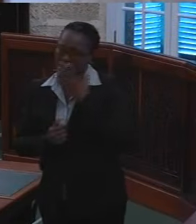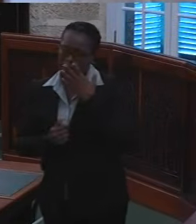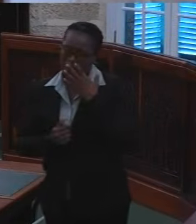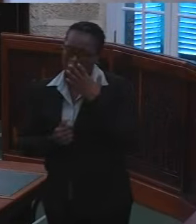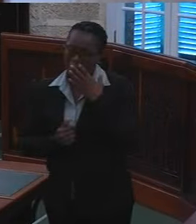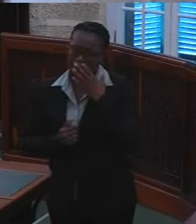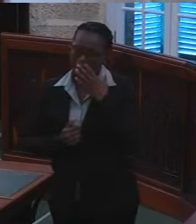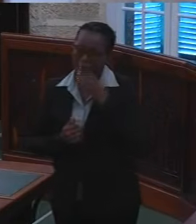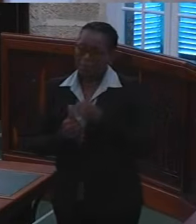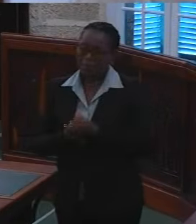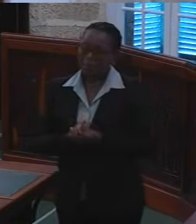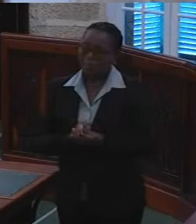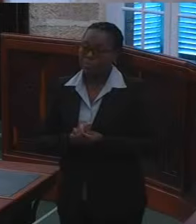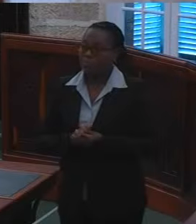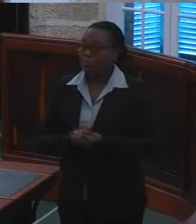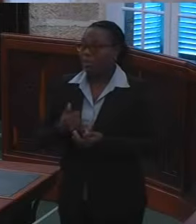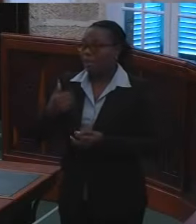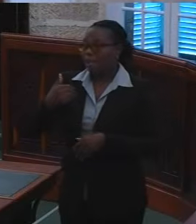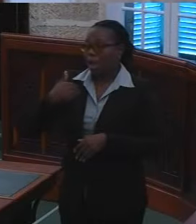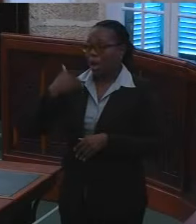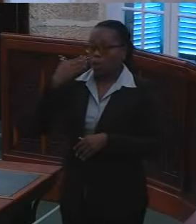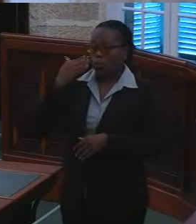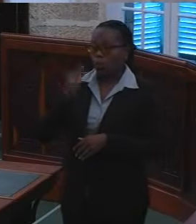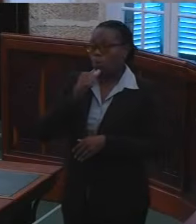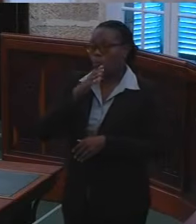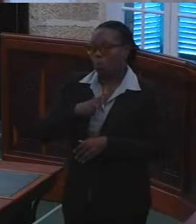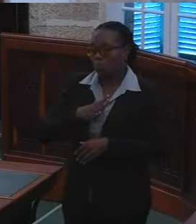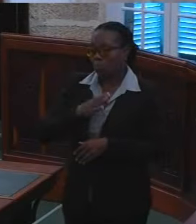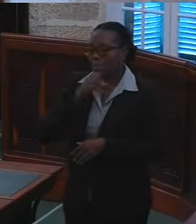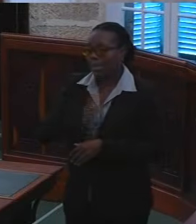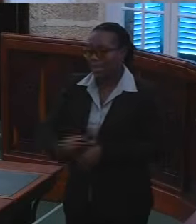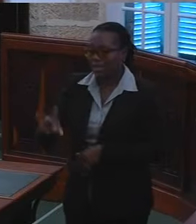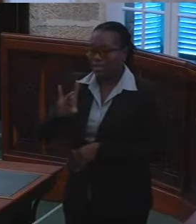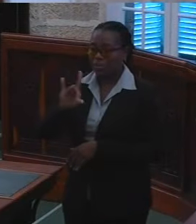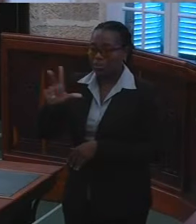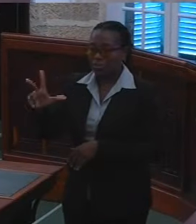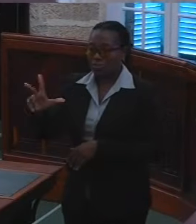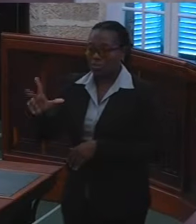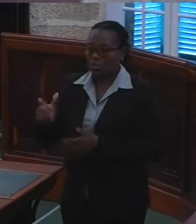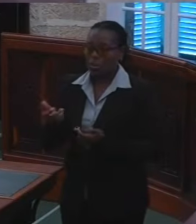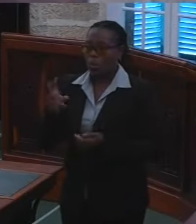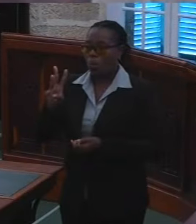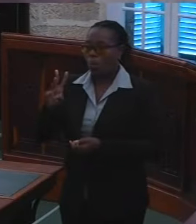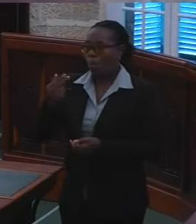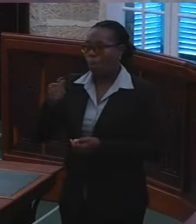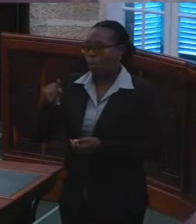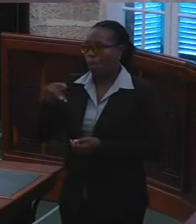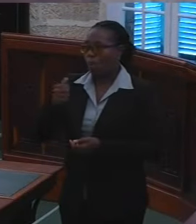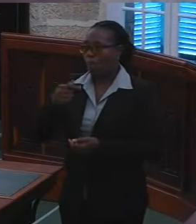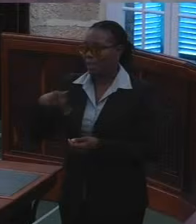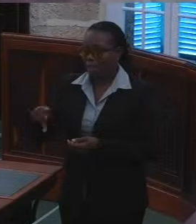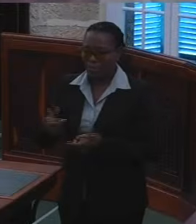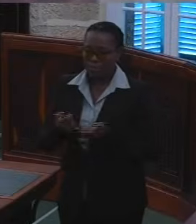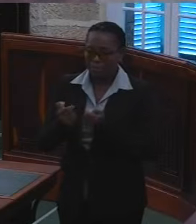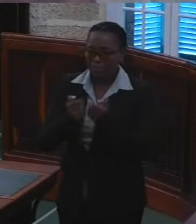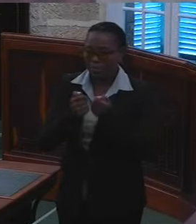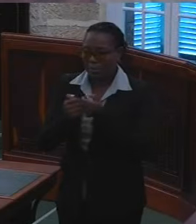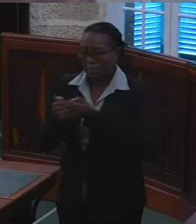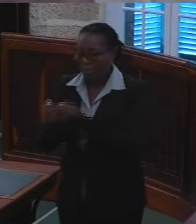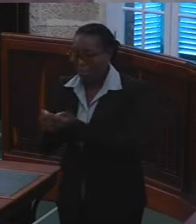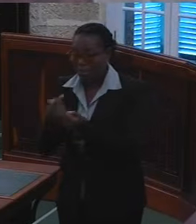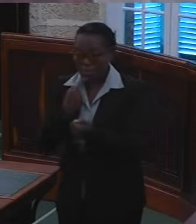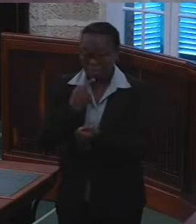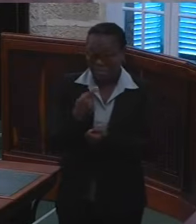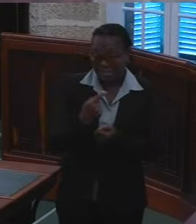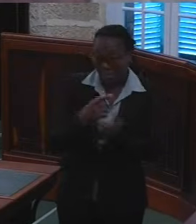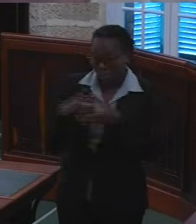I have a lady who is 83 years old who messaged me on WhatsApp. I won't tell Barbadians the type of conversations we are having. Please